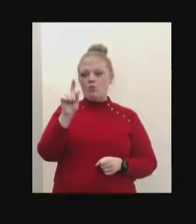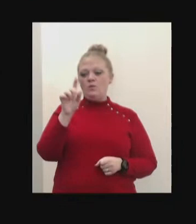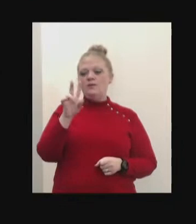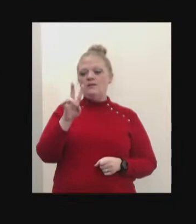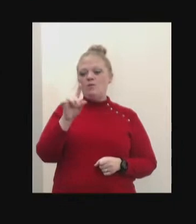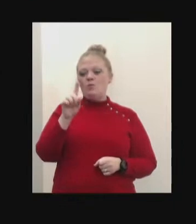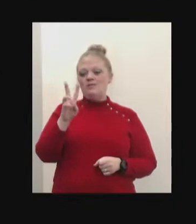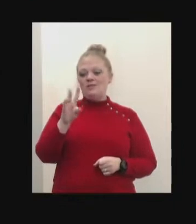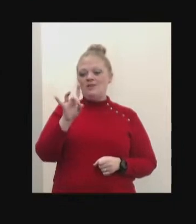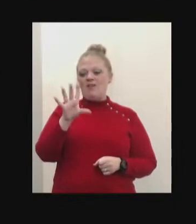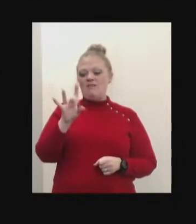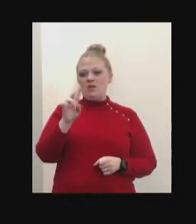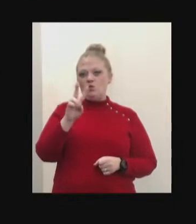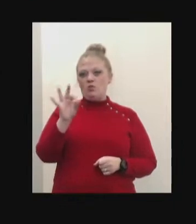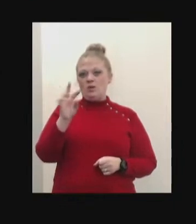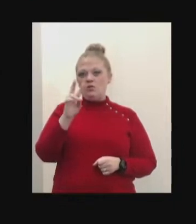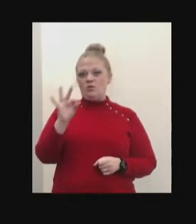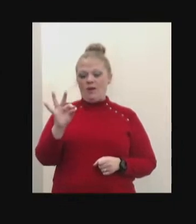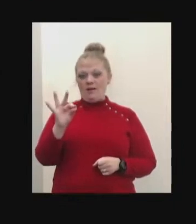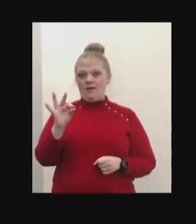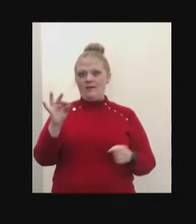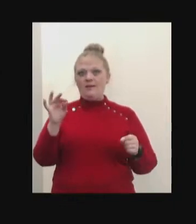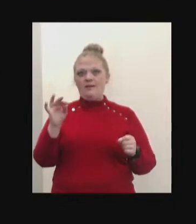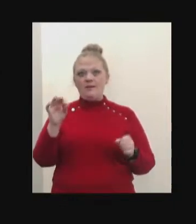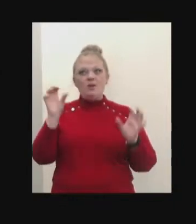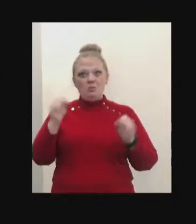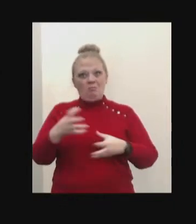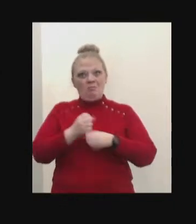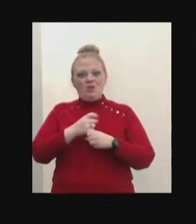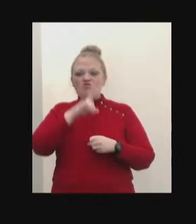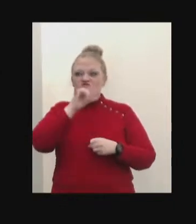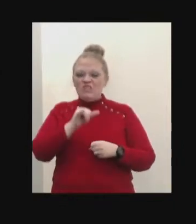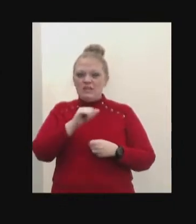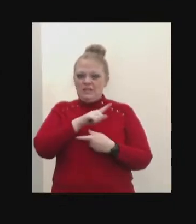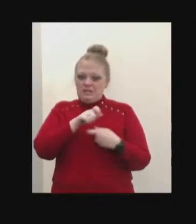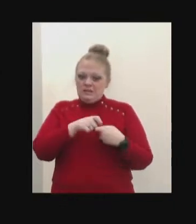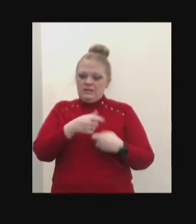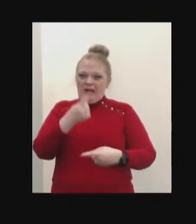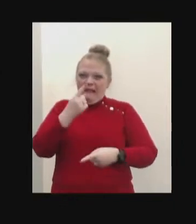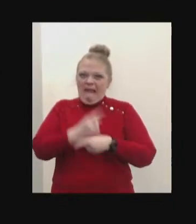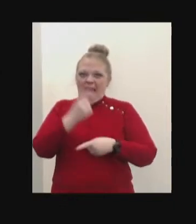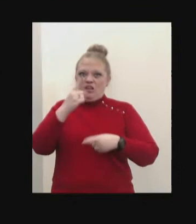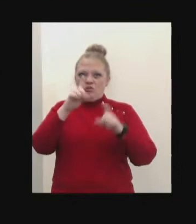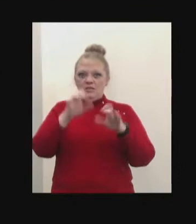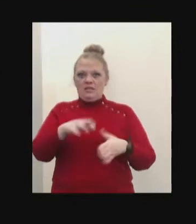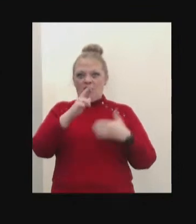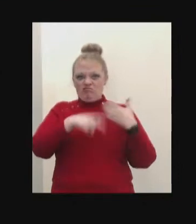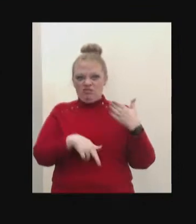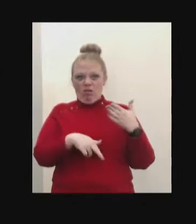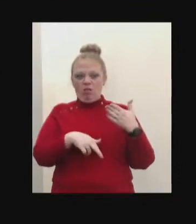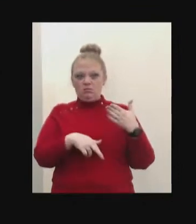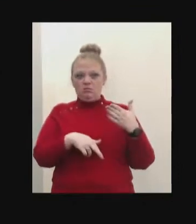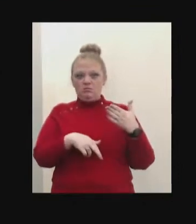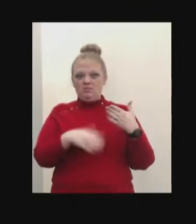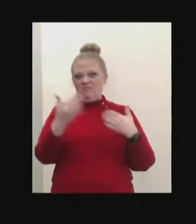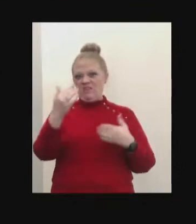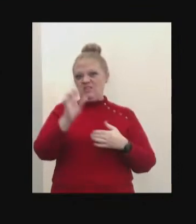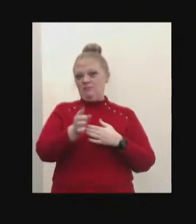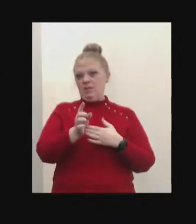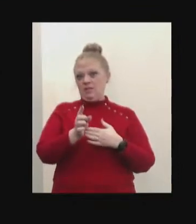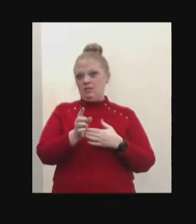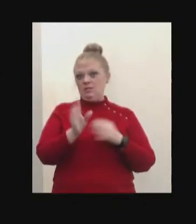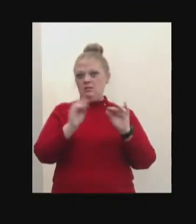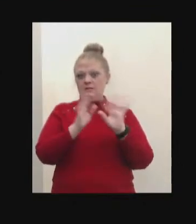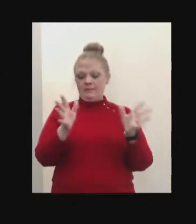716-858-2929 and get a really accurate test result available in 15 minutes. So just a clarification, these